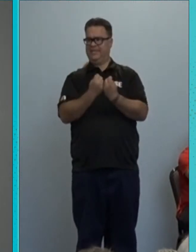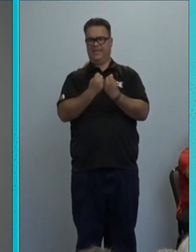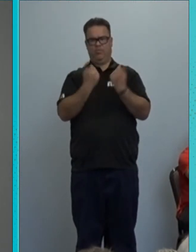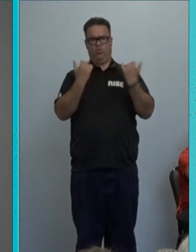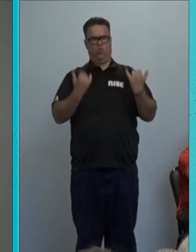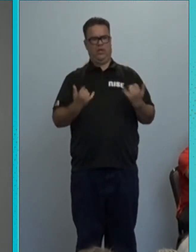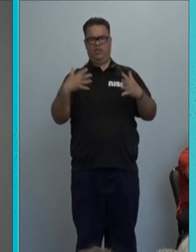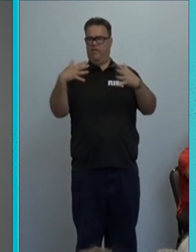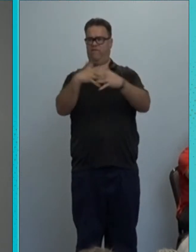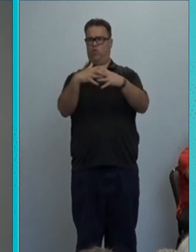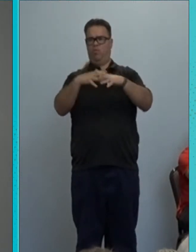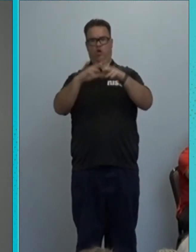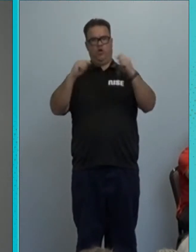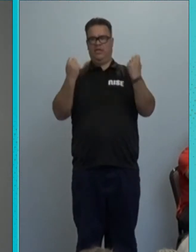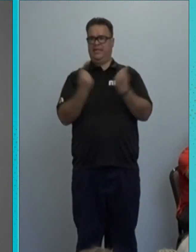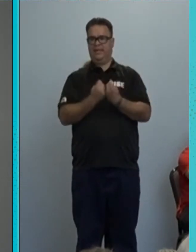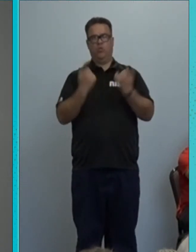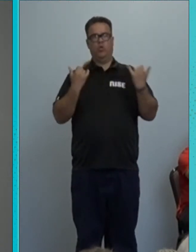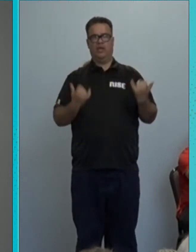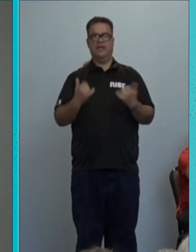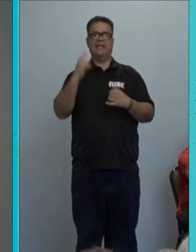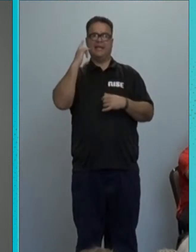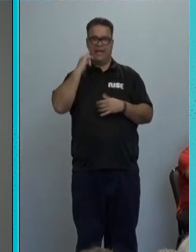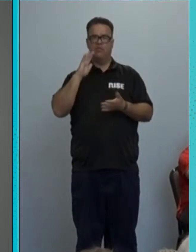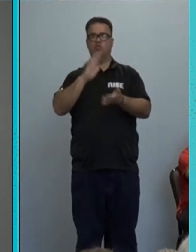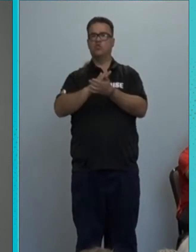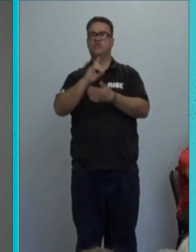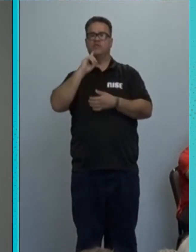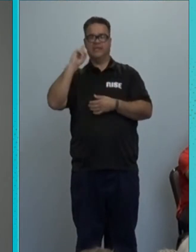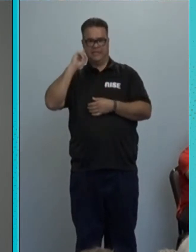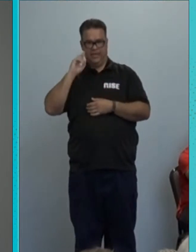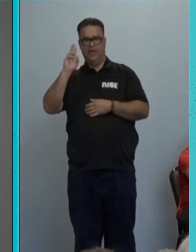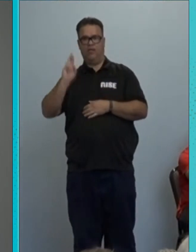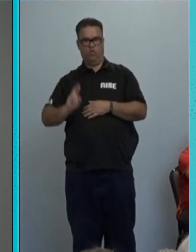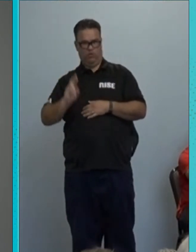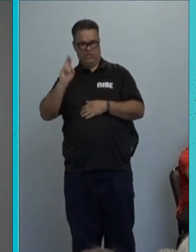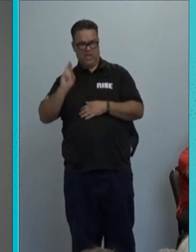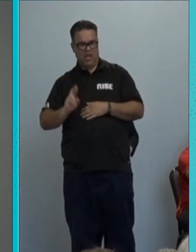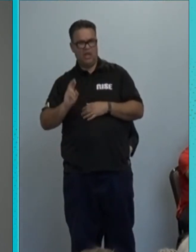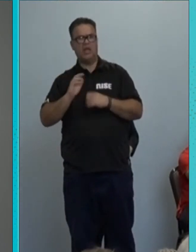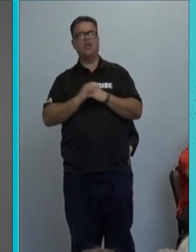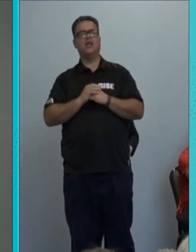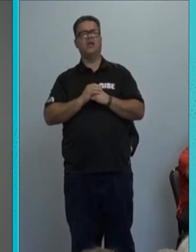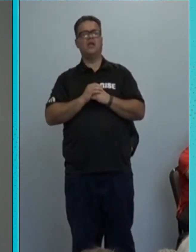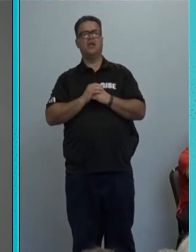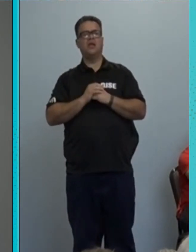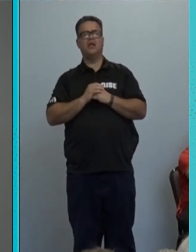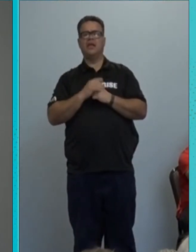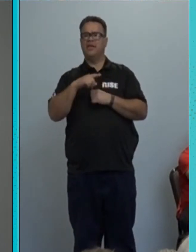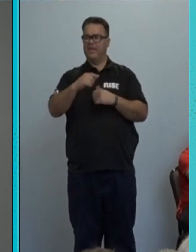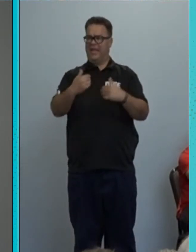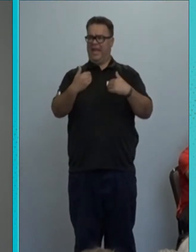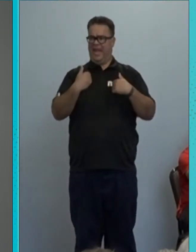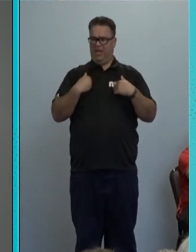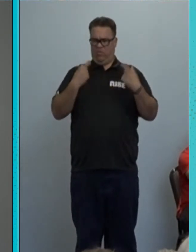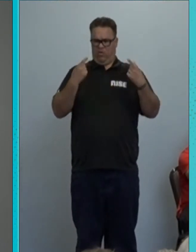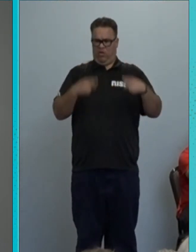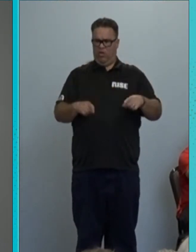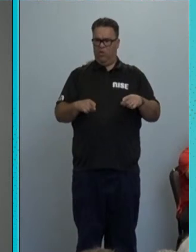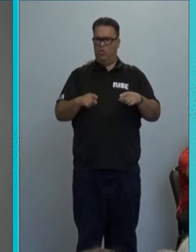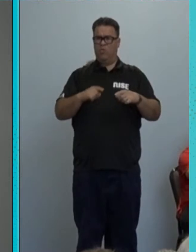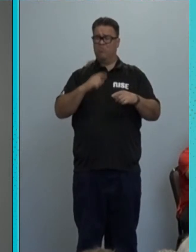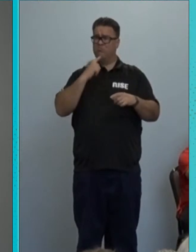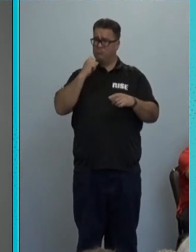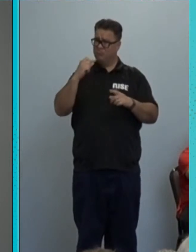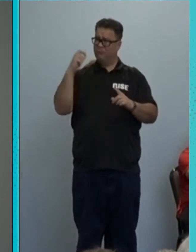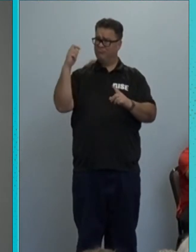this football team at the California School for the Deaf in Riverside, and they happen to be having a